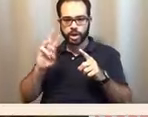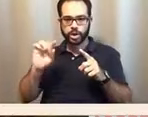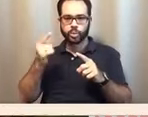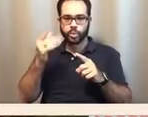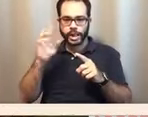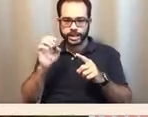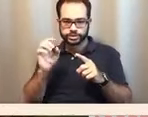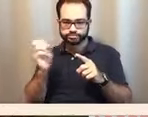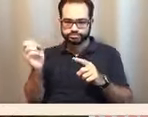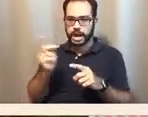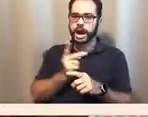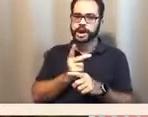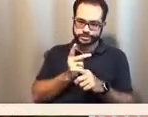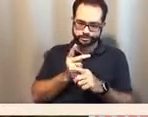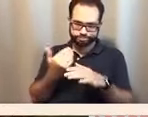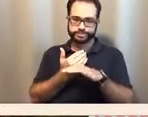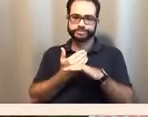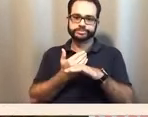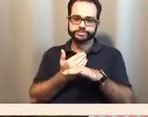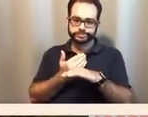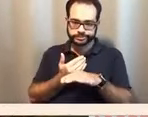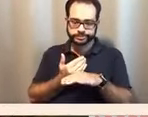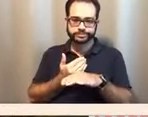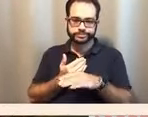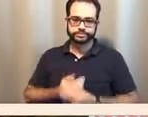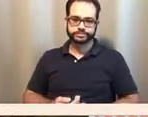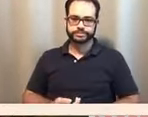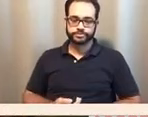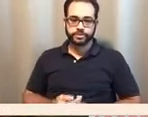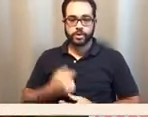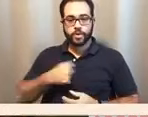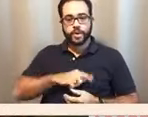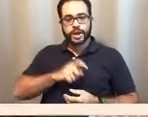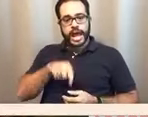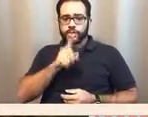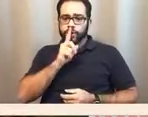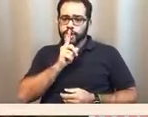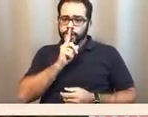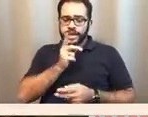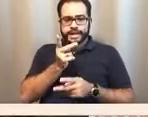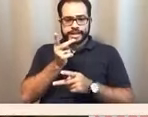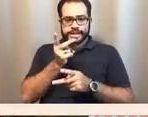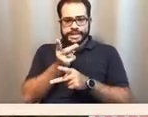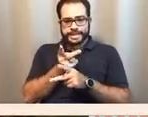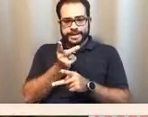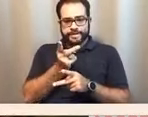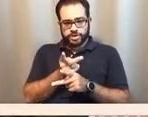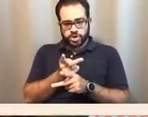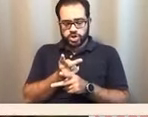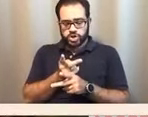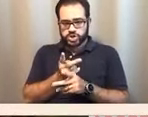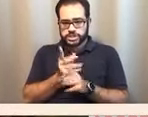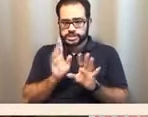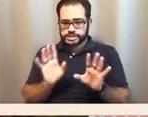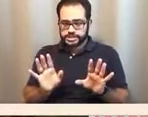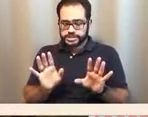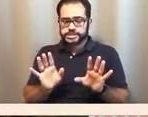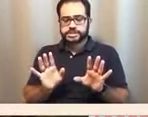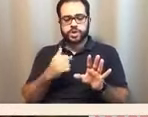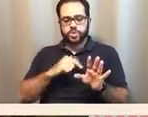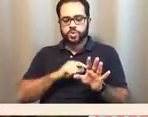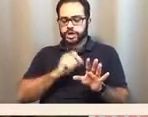back into the marriage. So we have to be very, very careful that we don't